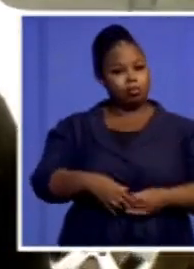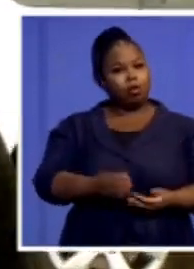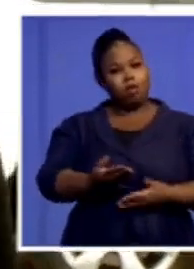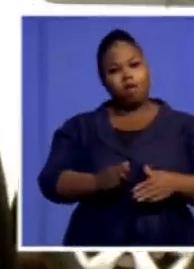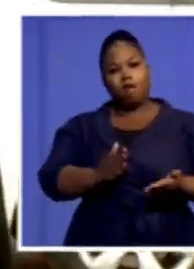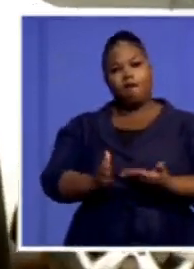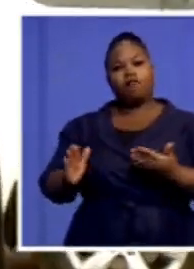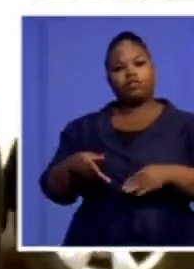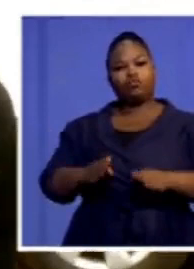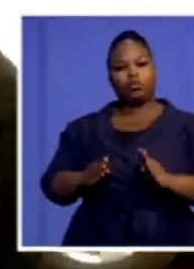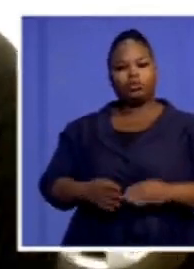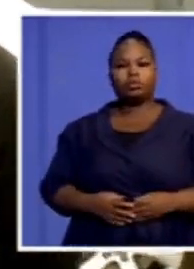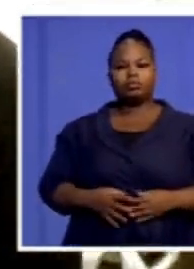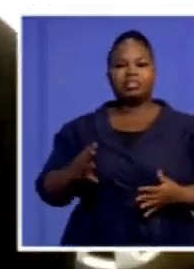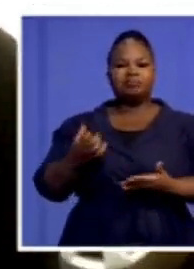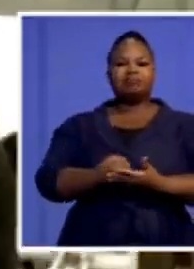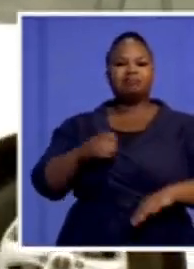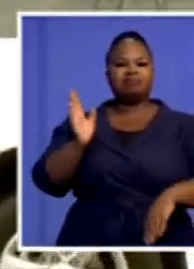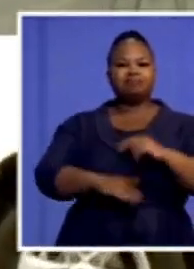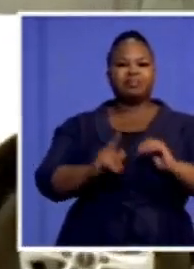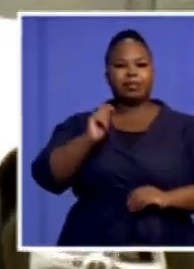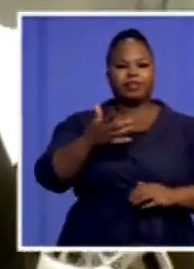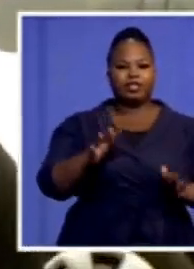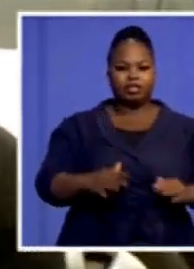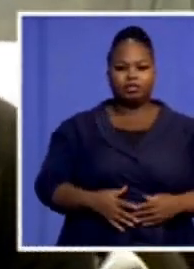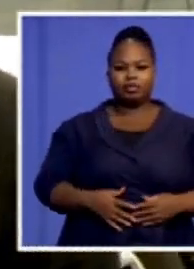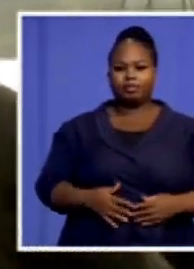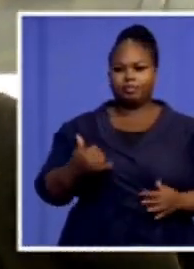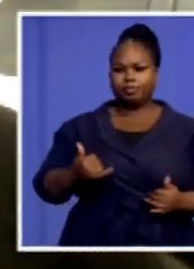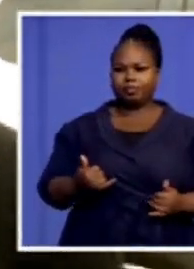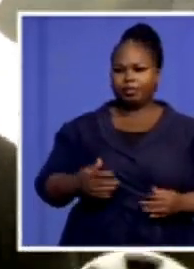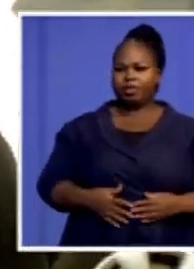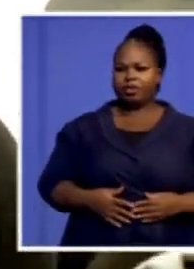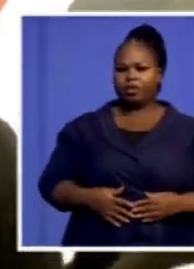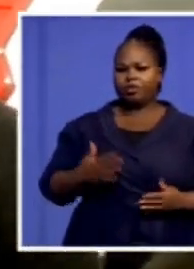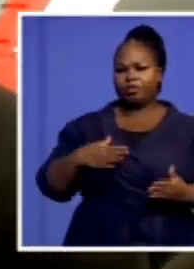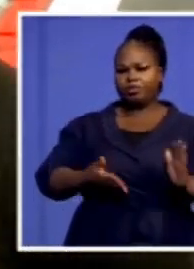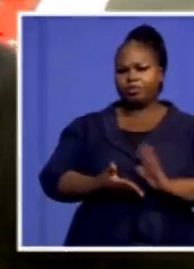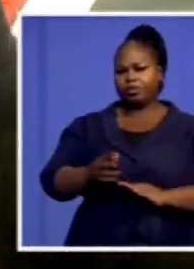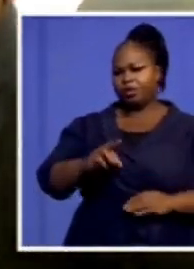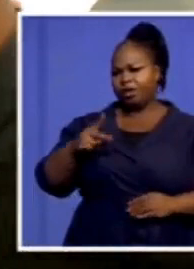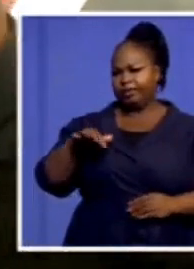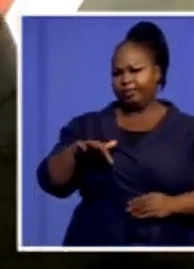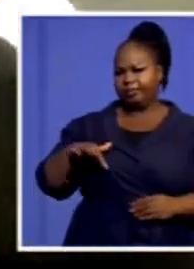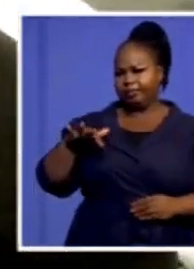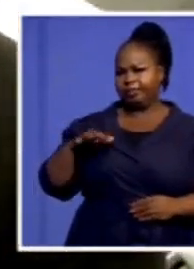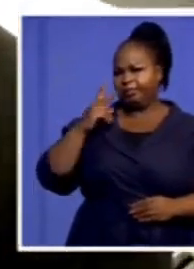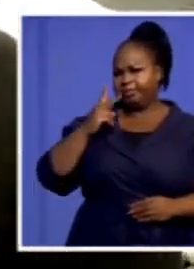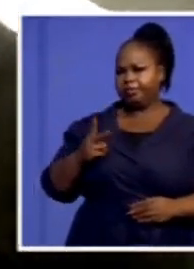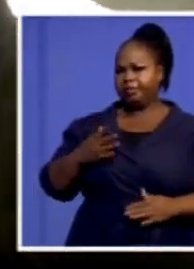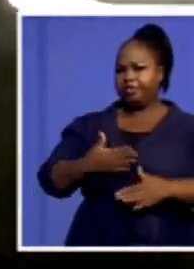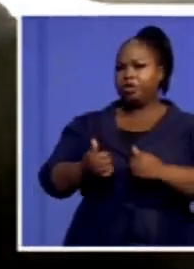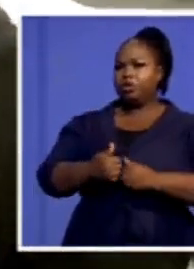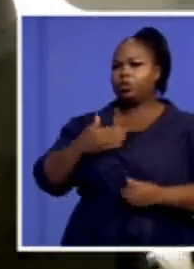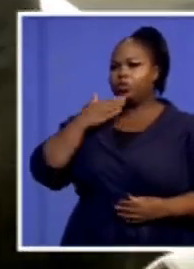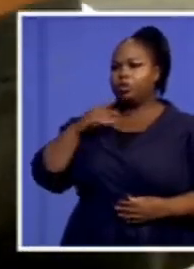with traffic fines. I'm just going to move to the other side to see if my colleague Hulisani Libebe cannot show